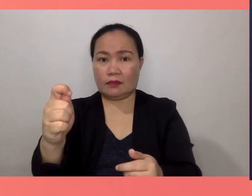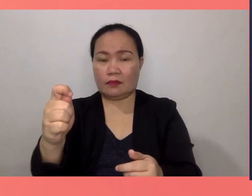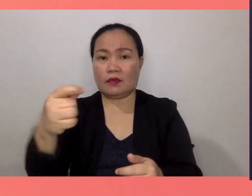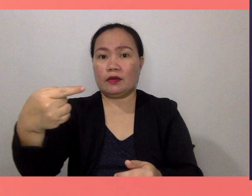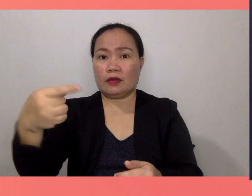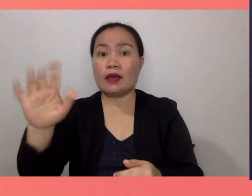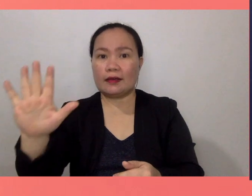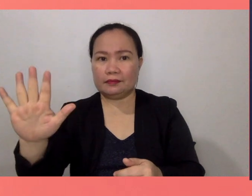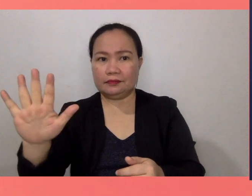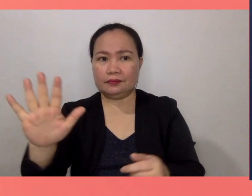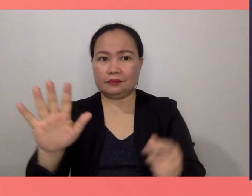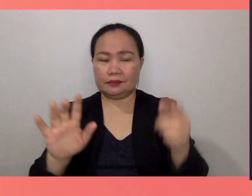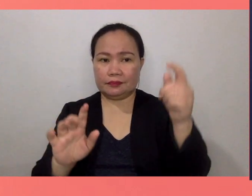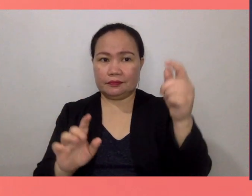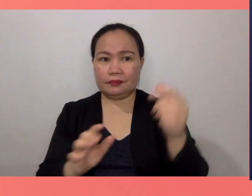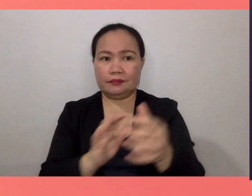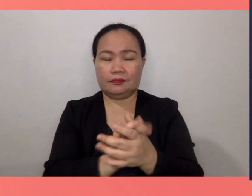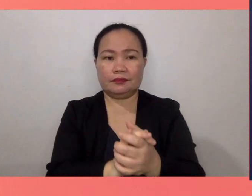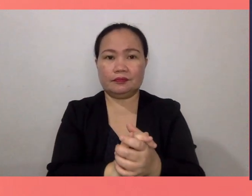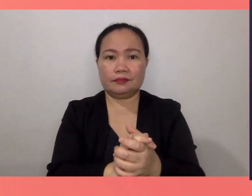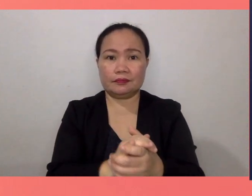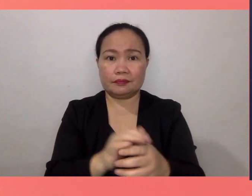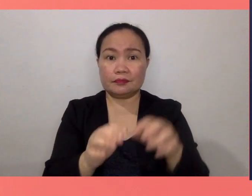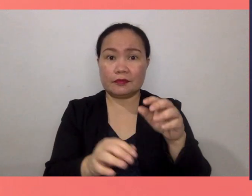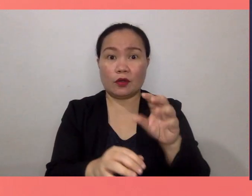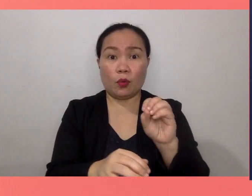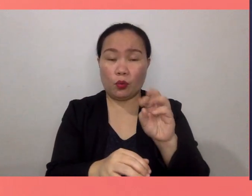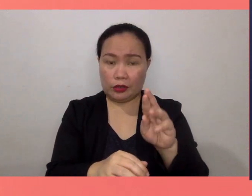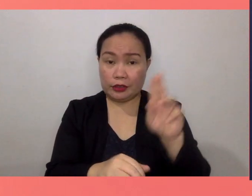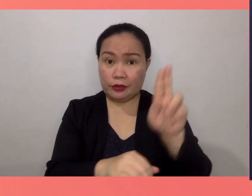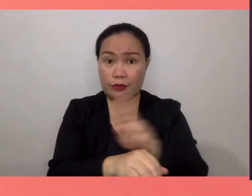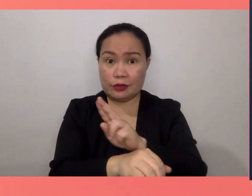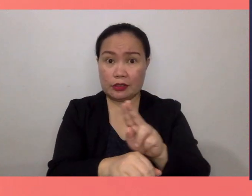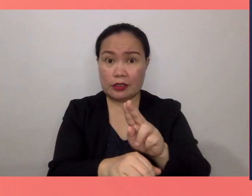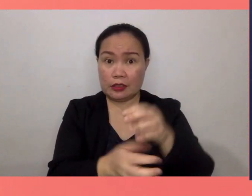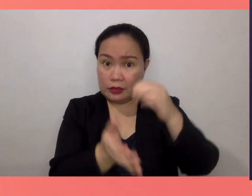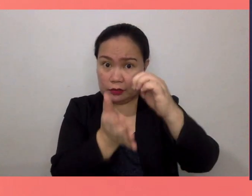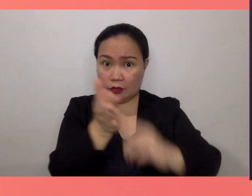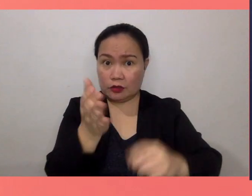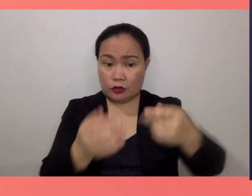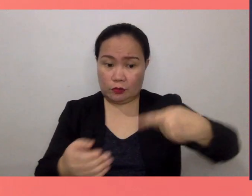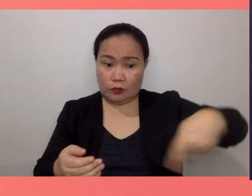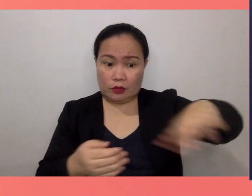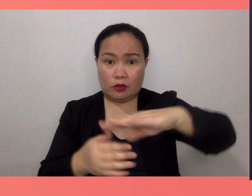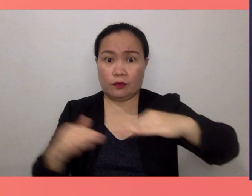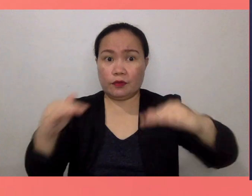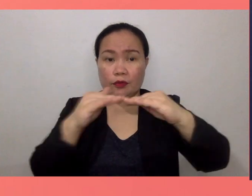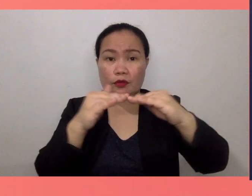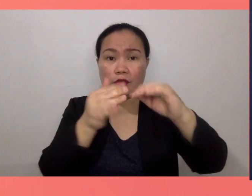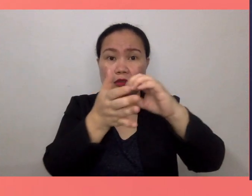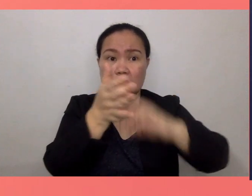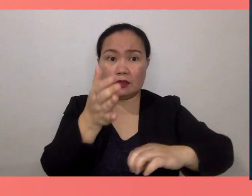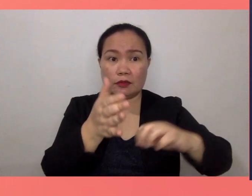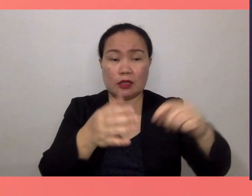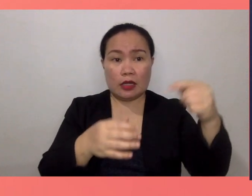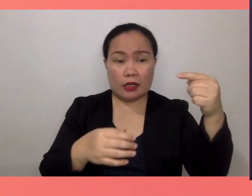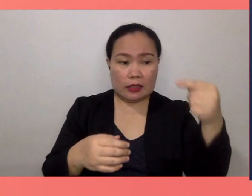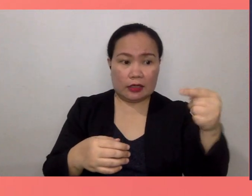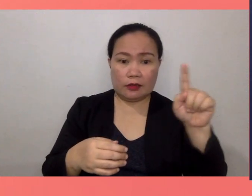pwede naman by using the subtraction property of equality, mag-subtract tayo ng negative